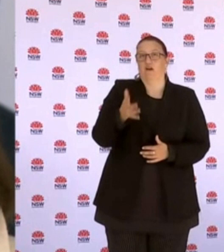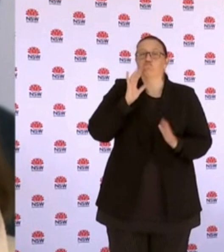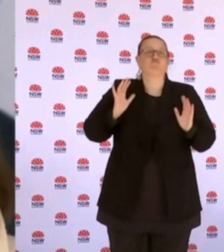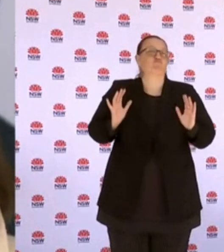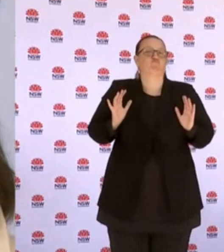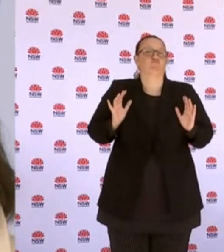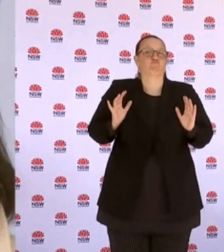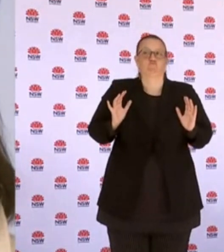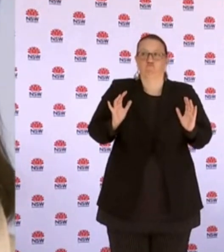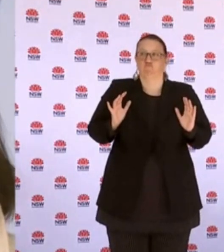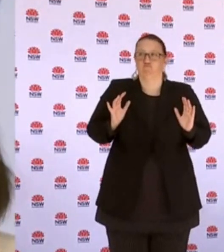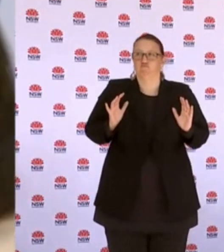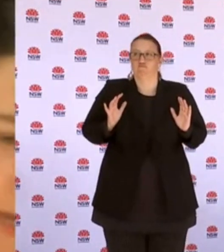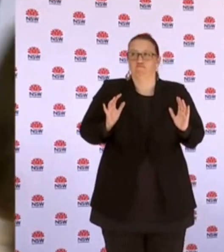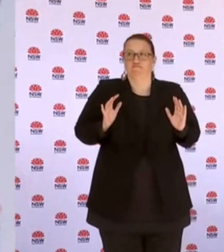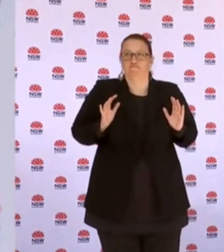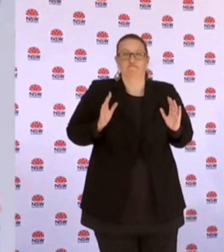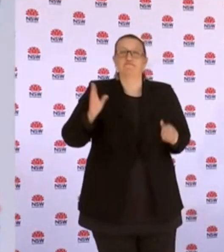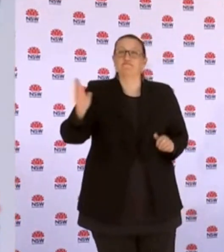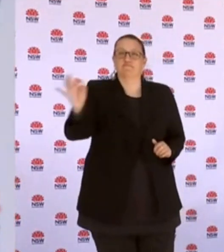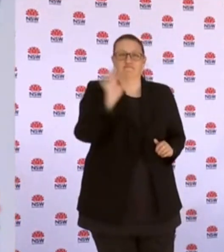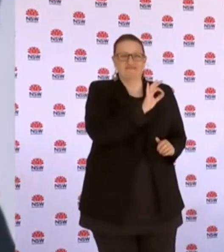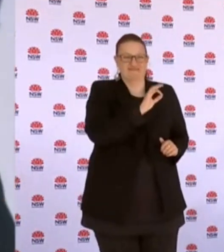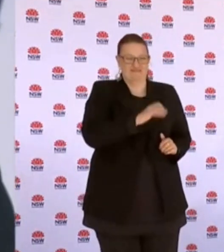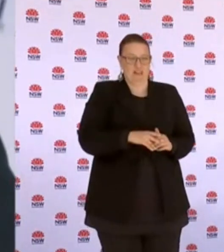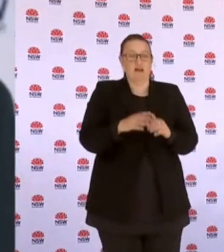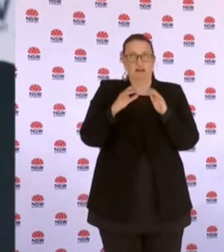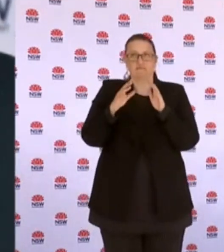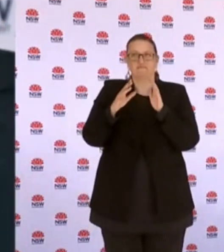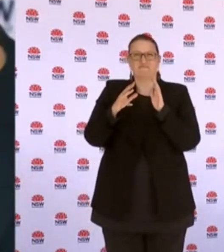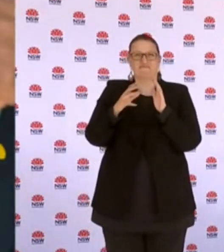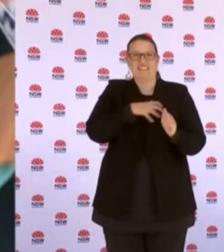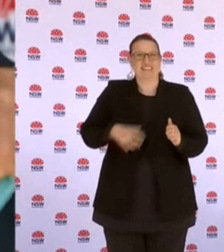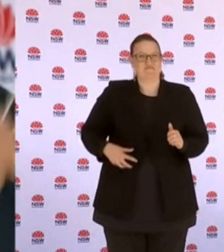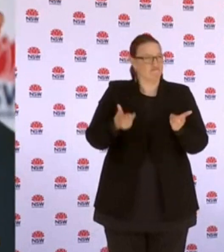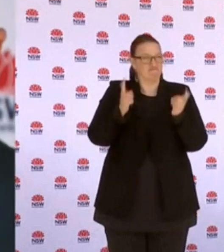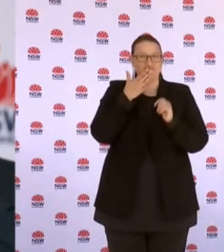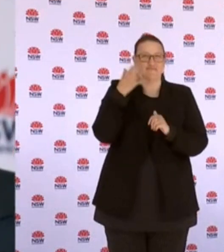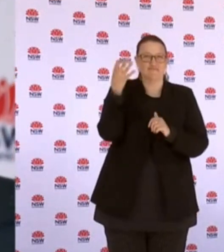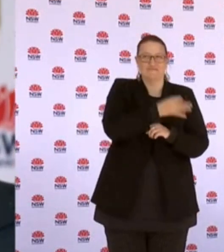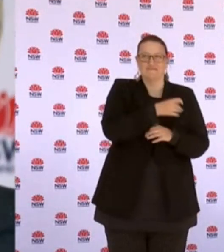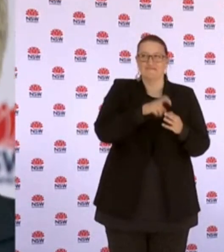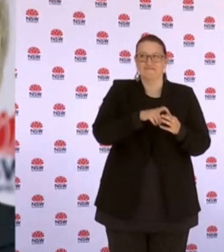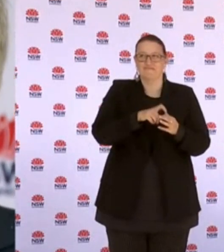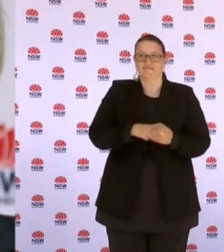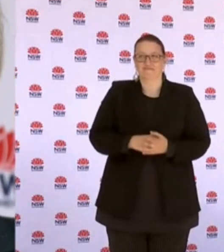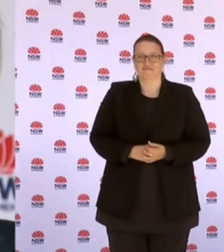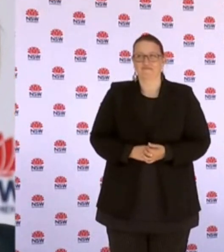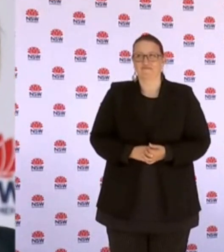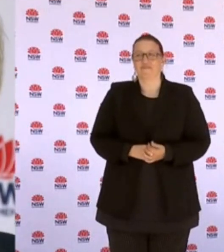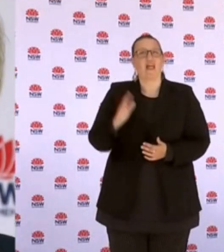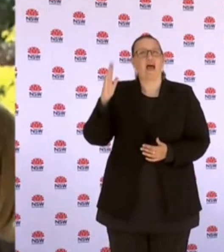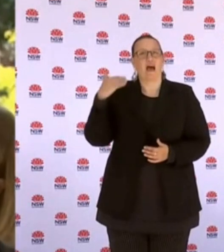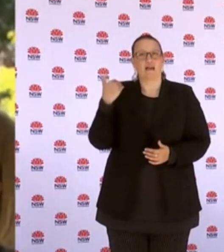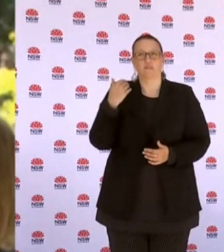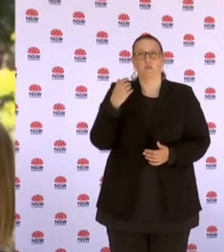Minister Hazard. Oh, sorry. There you go. Question to Minister Hazard then. Sure. Sorry, Lucy. In the past 24 hours, I've spoken